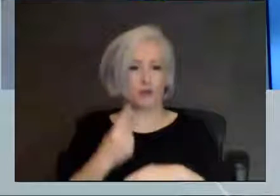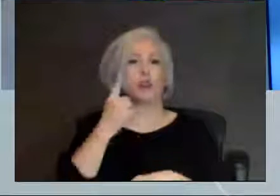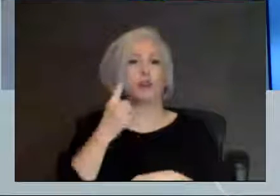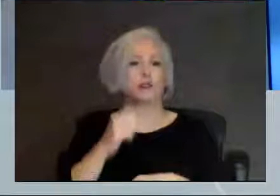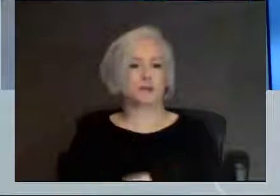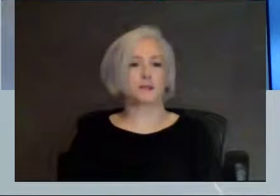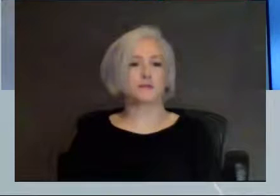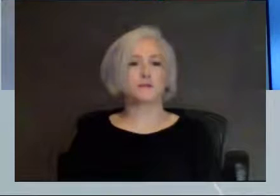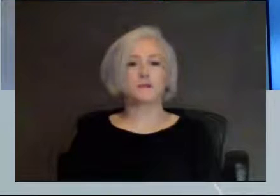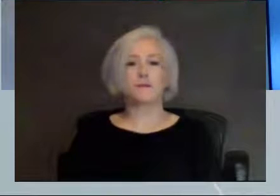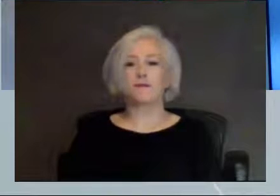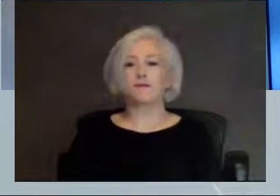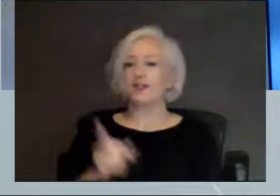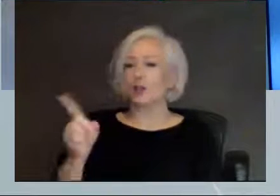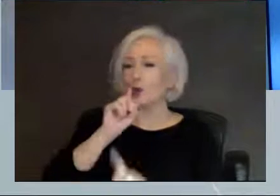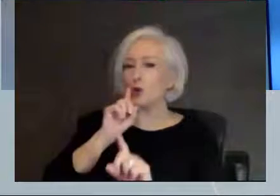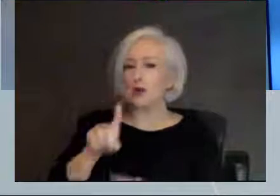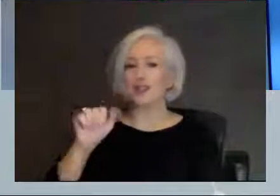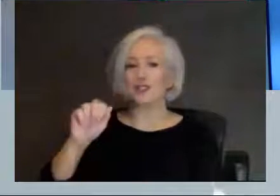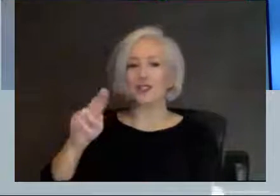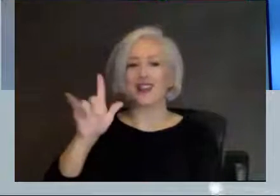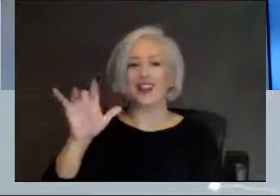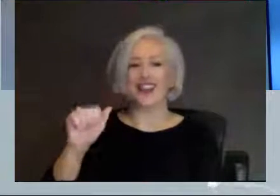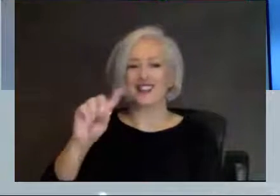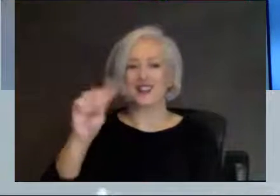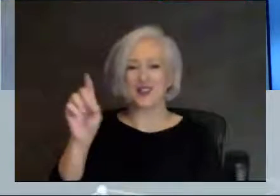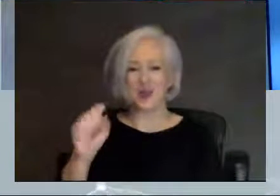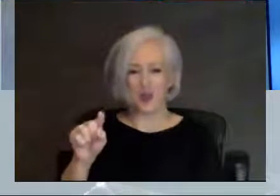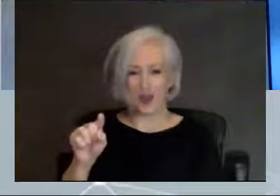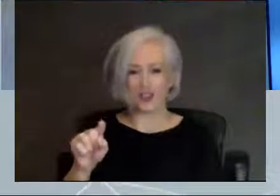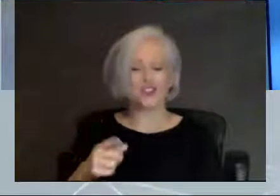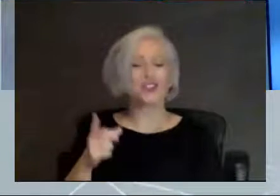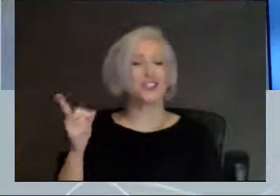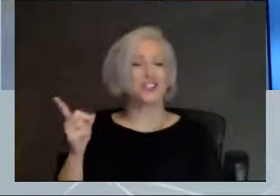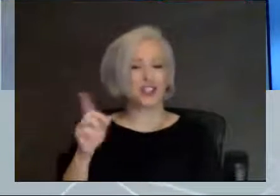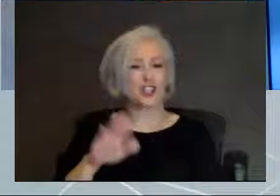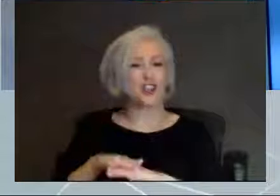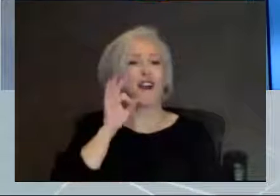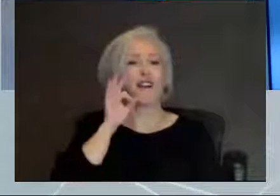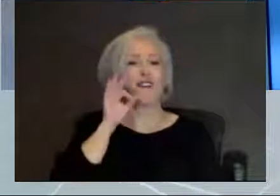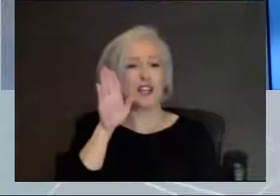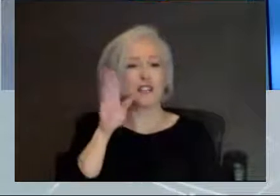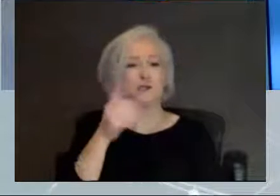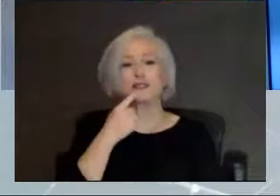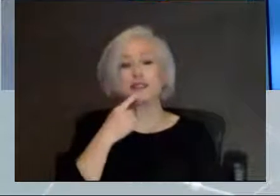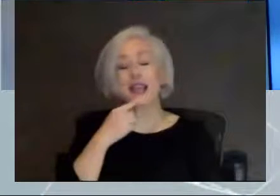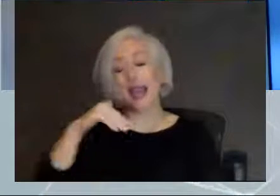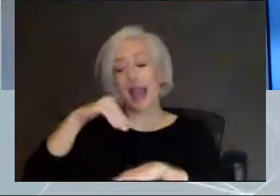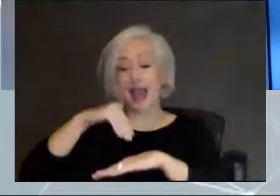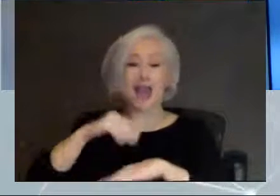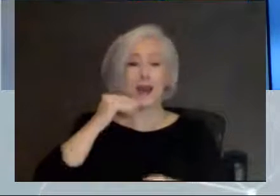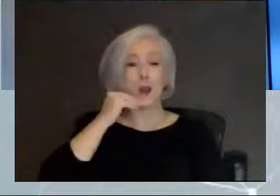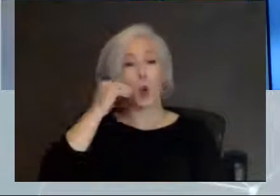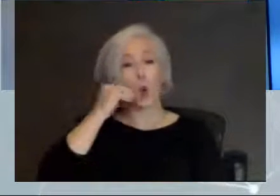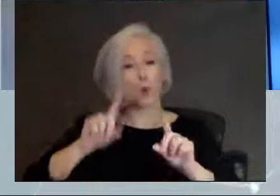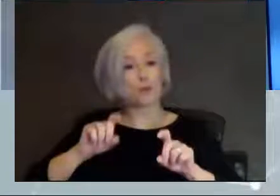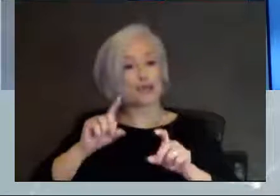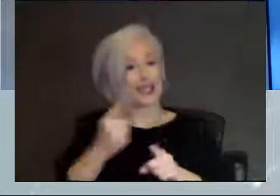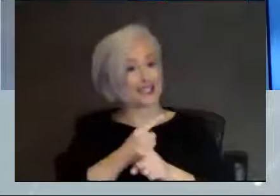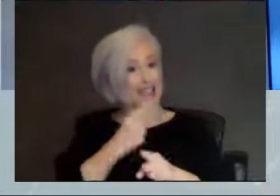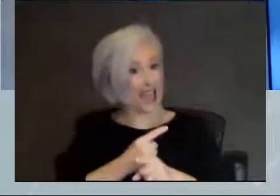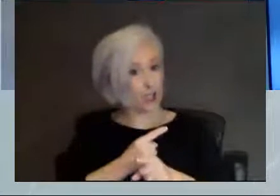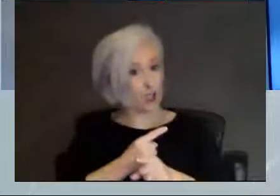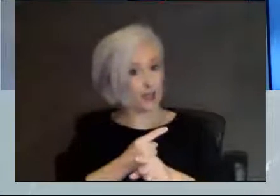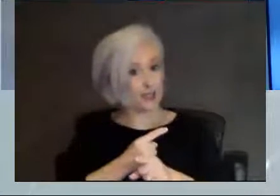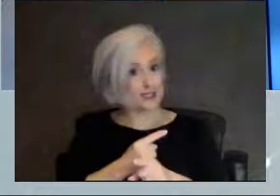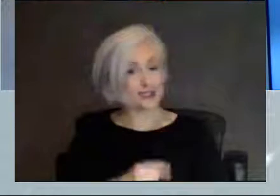just answered Angela's question. She's one of our Facebook viewers, writes in, are the at-home tests accurate? So they are accurate, but not the gold